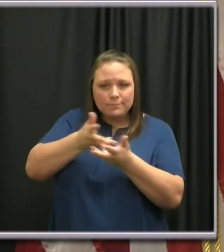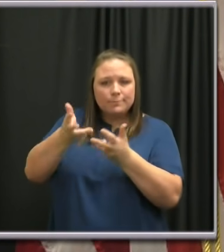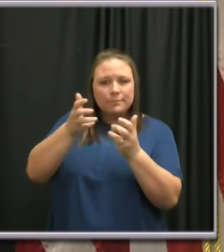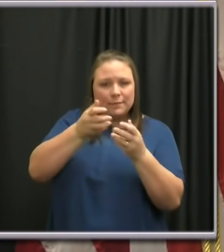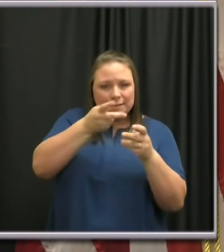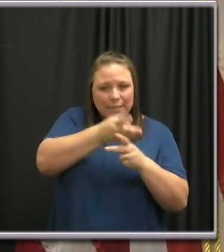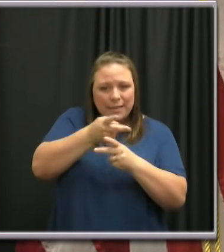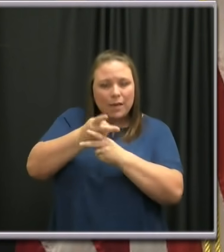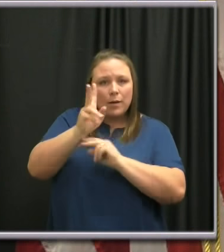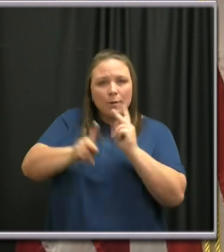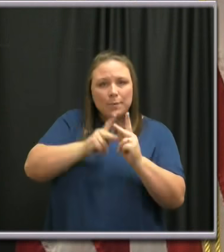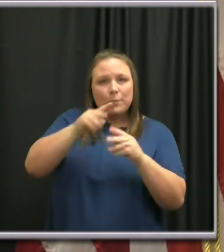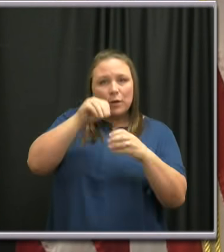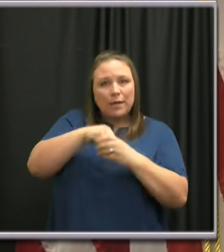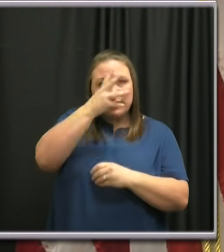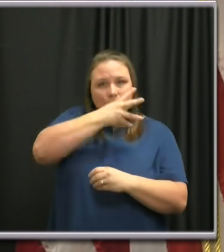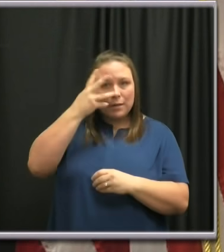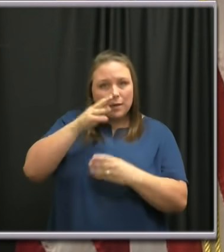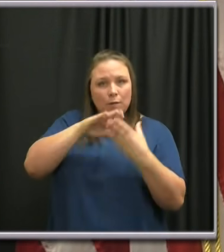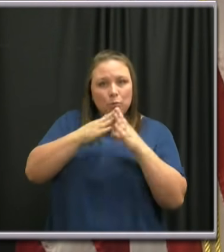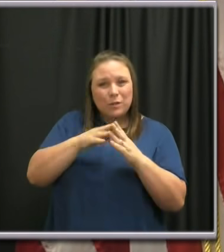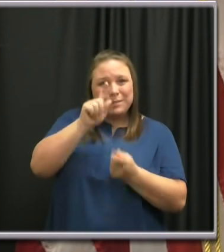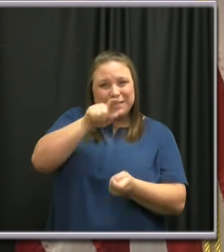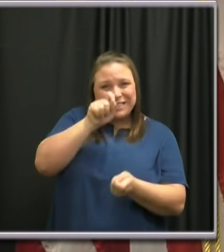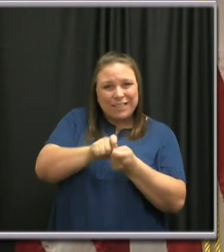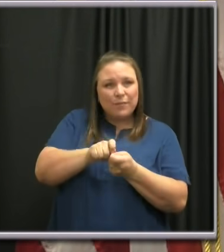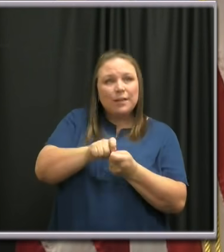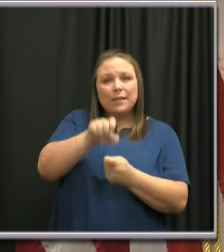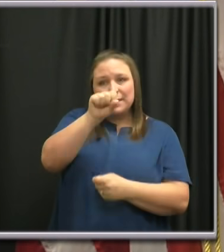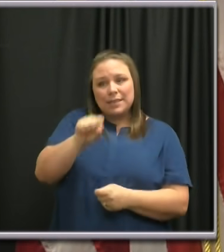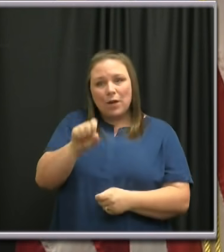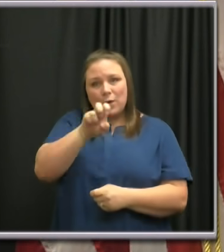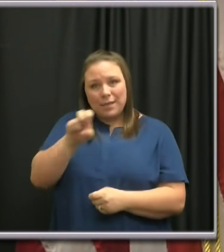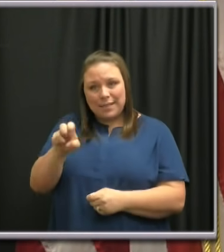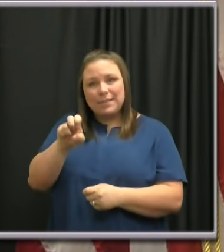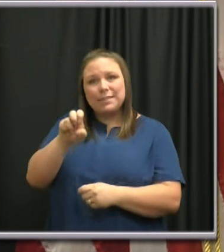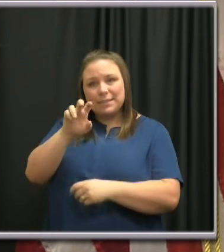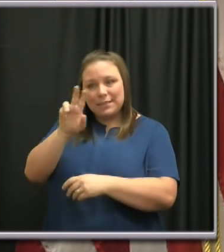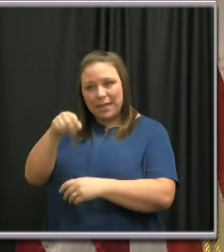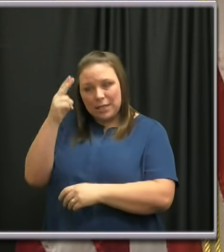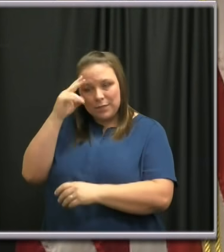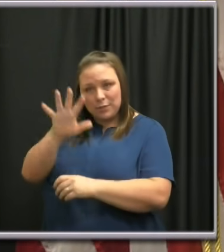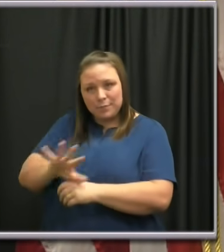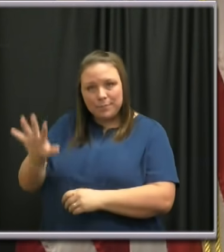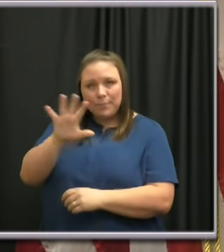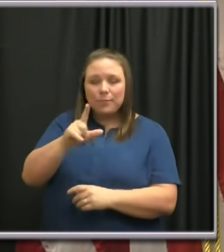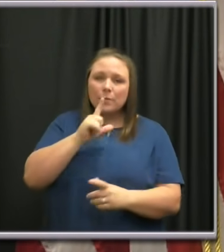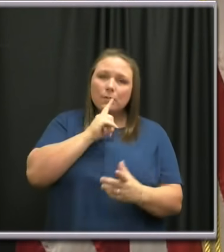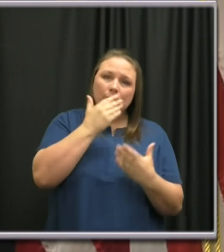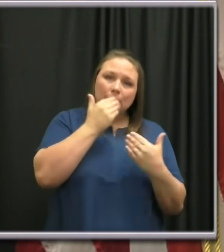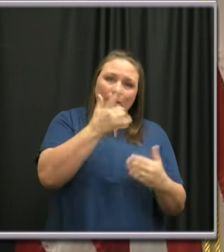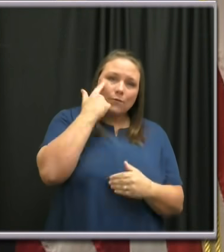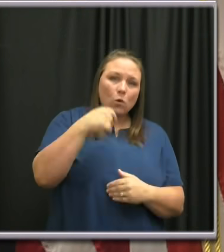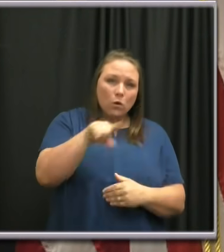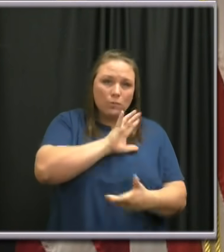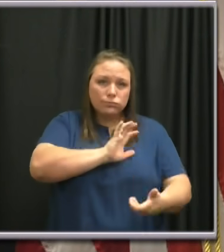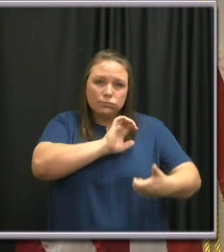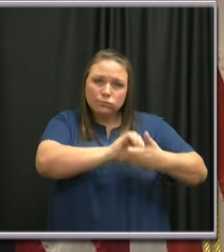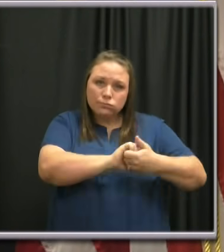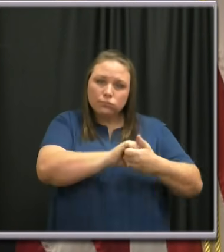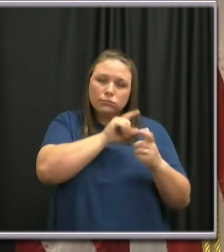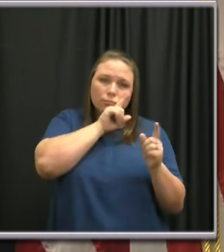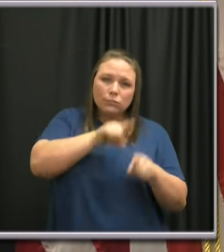communities, particularly in Southeast Nashville. I'm grateful to TURC for its leadership and our city's coordinated